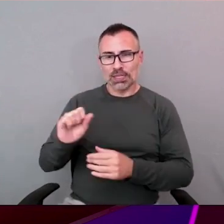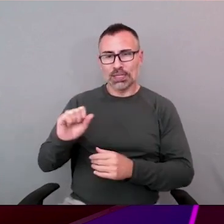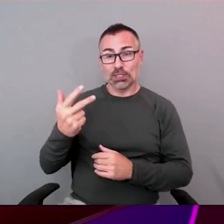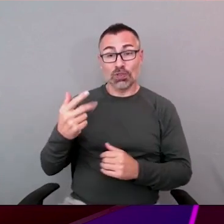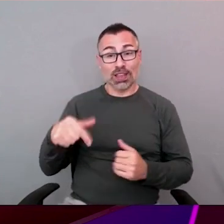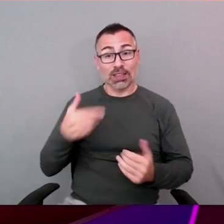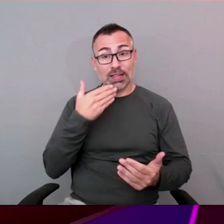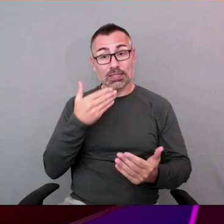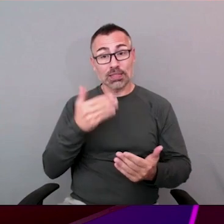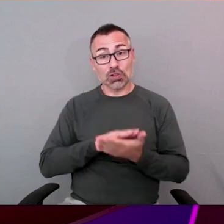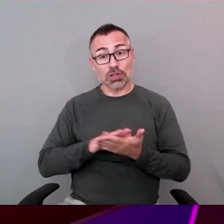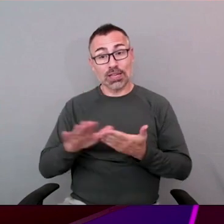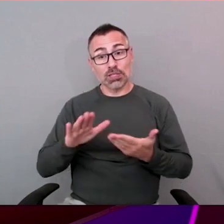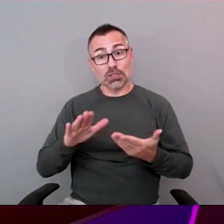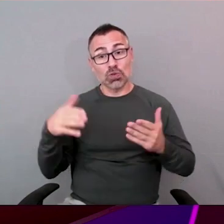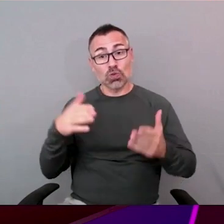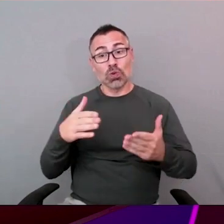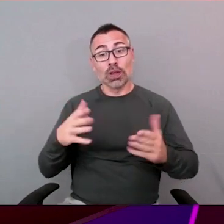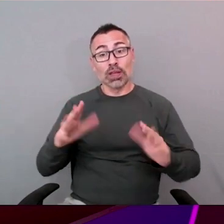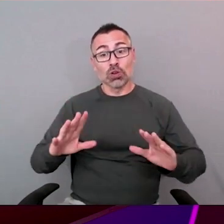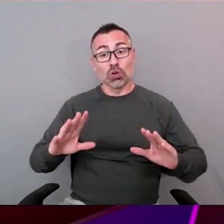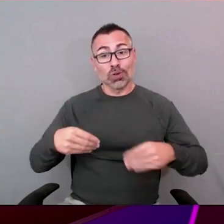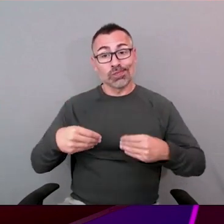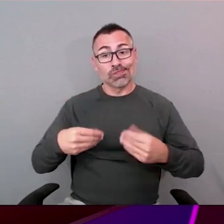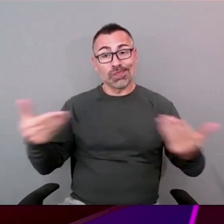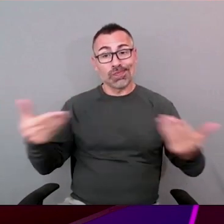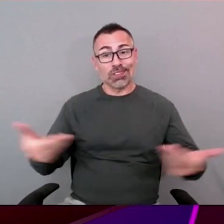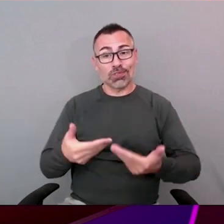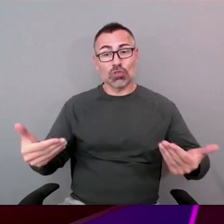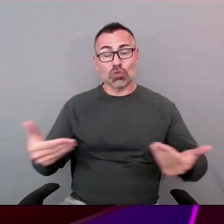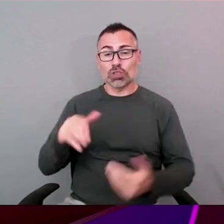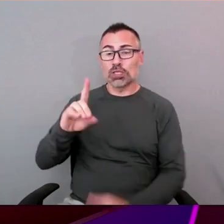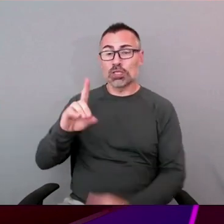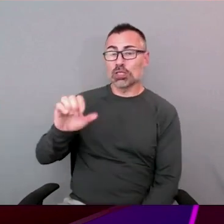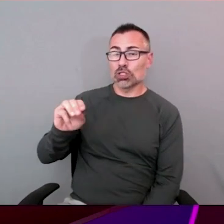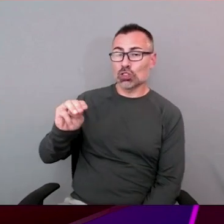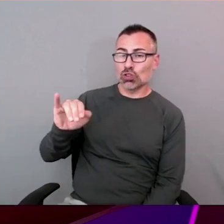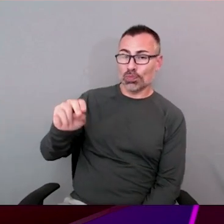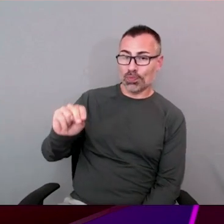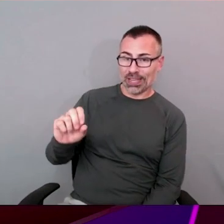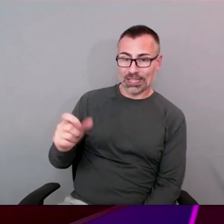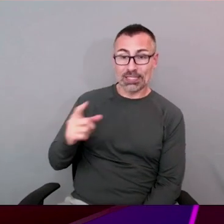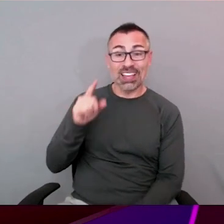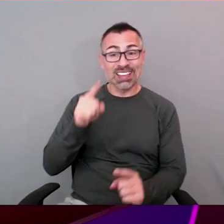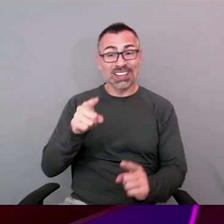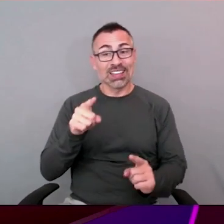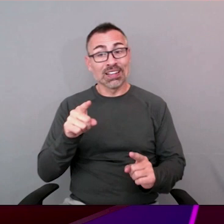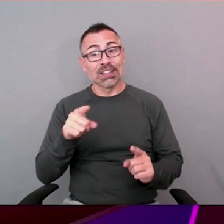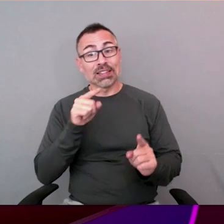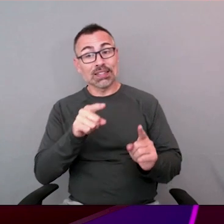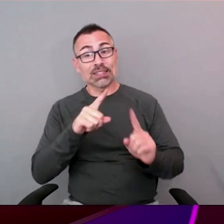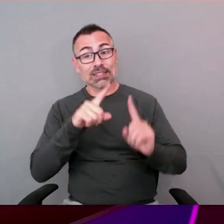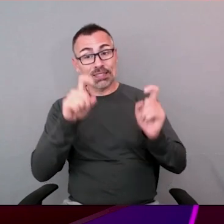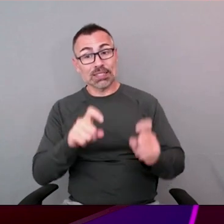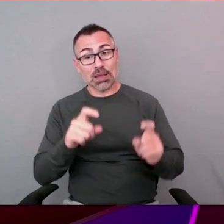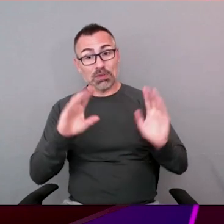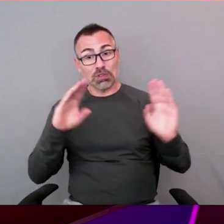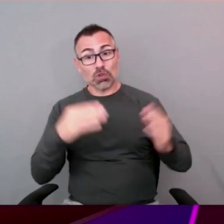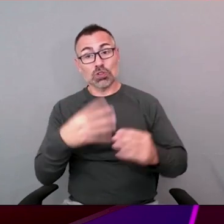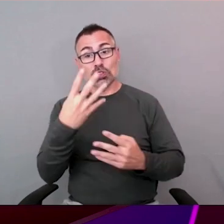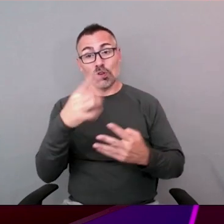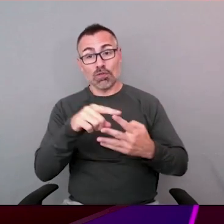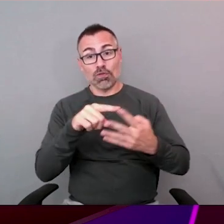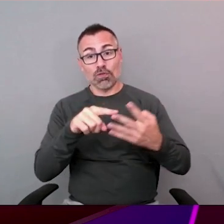different domains that exist throughout the exam, right? Because this exam is focused on 4 primary domains: secure